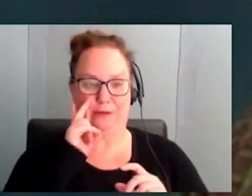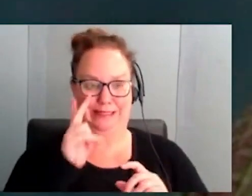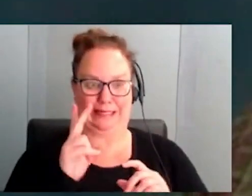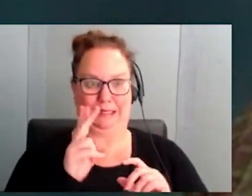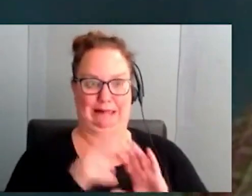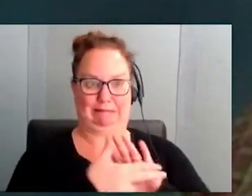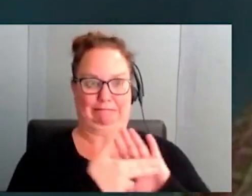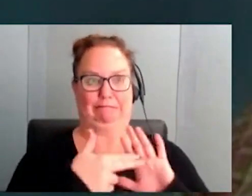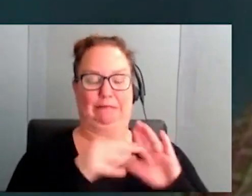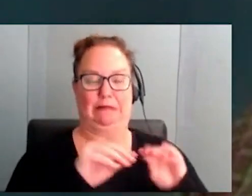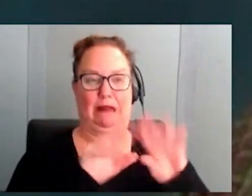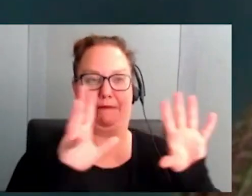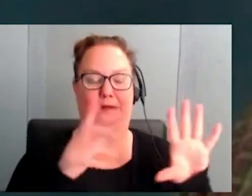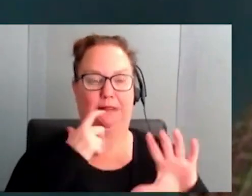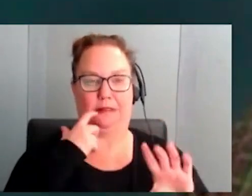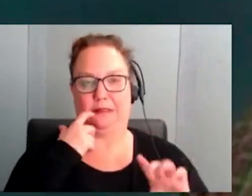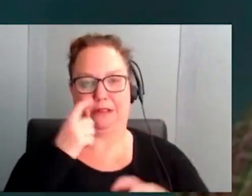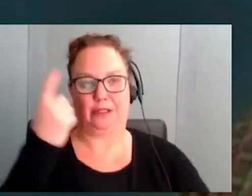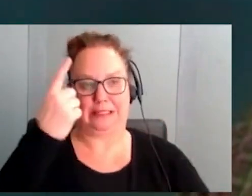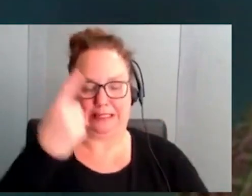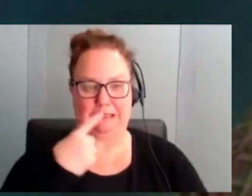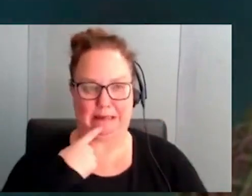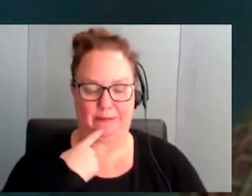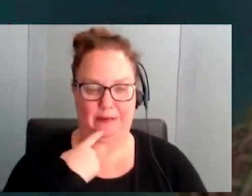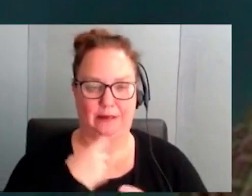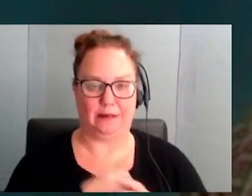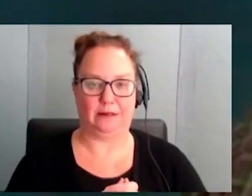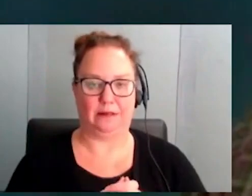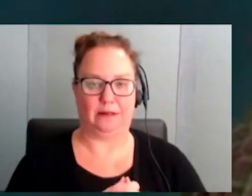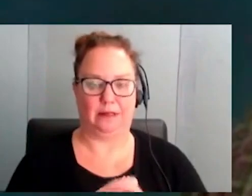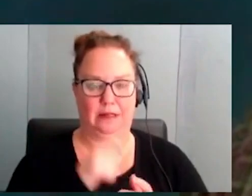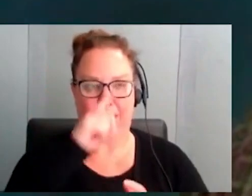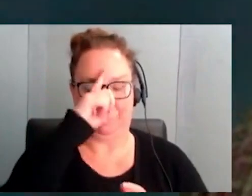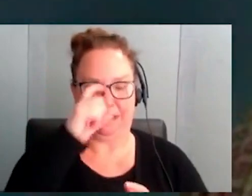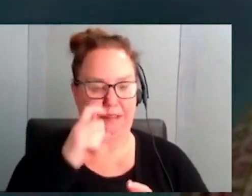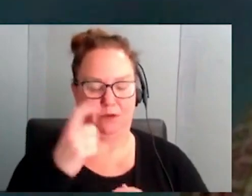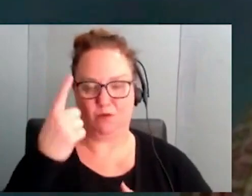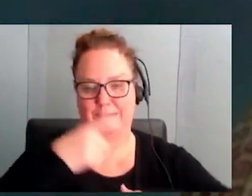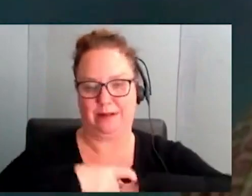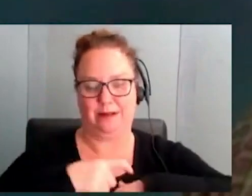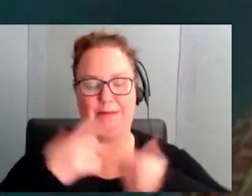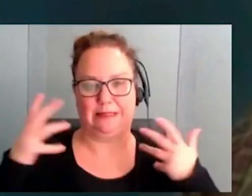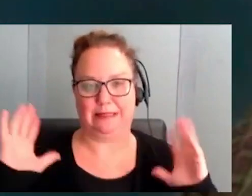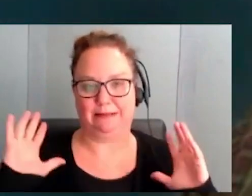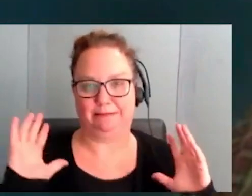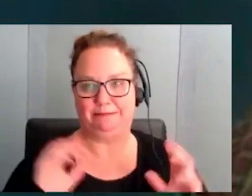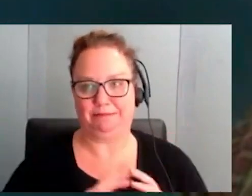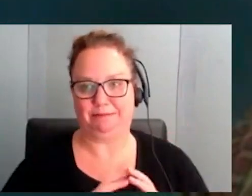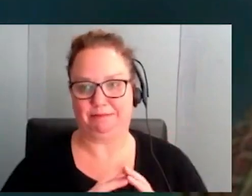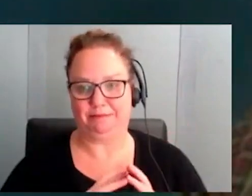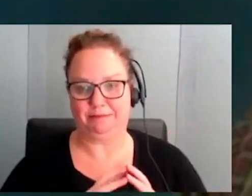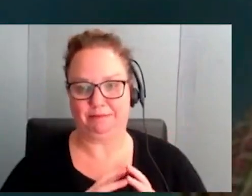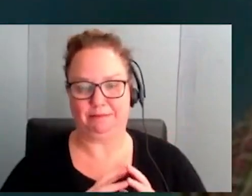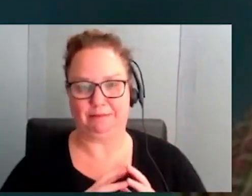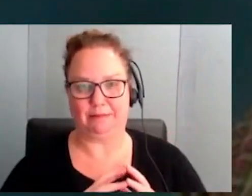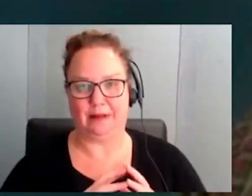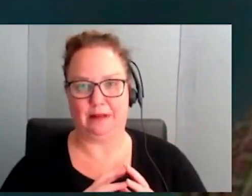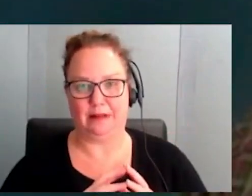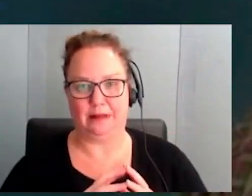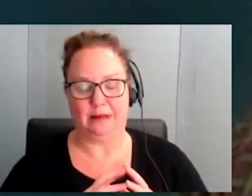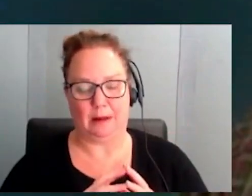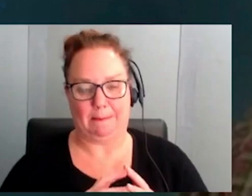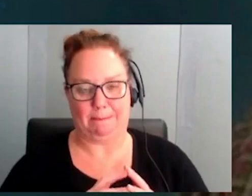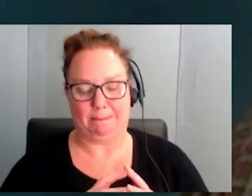signs, then you've got to say something. You've got to get in there, because it only takes one time, and they're gone.